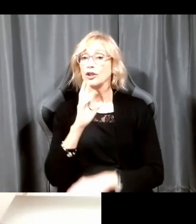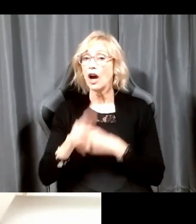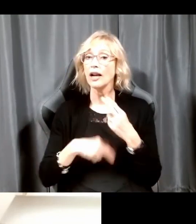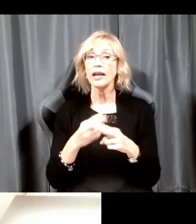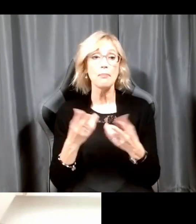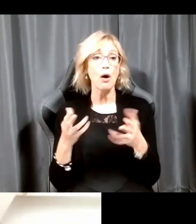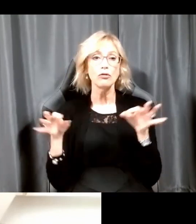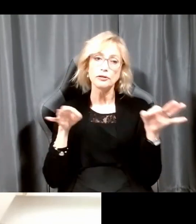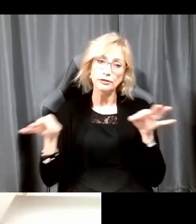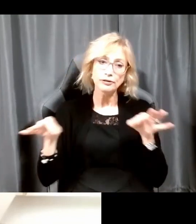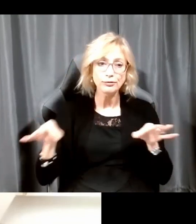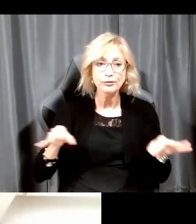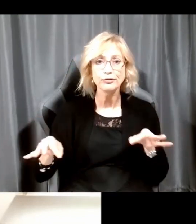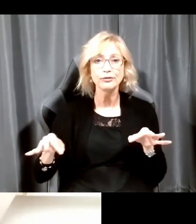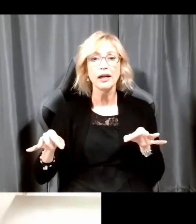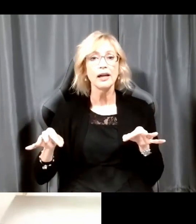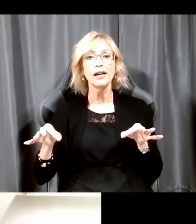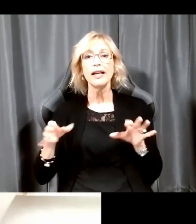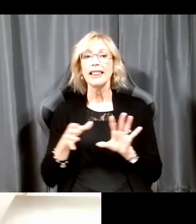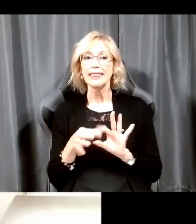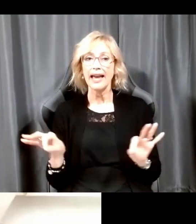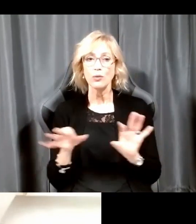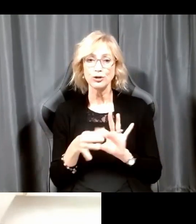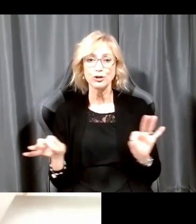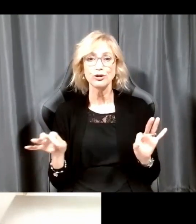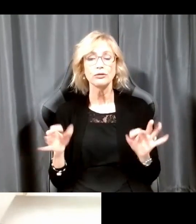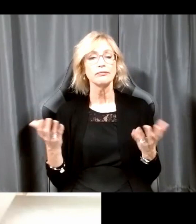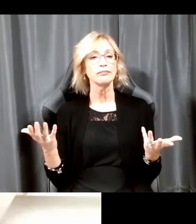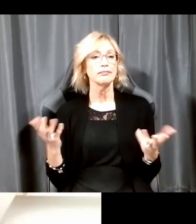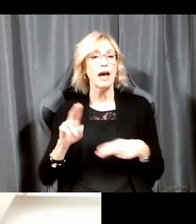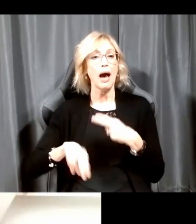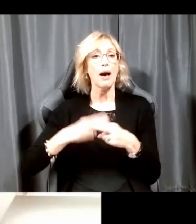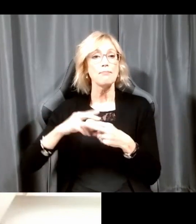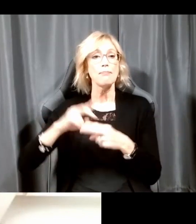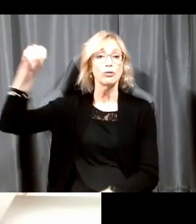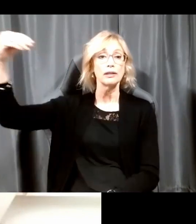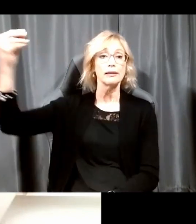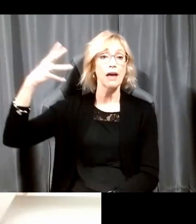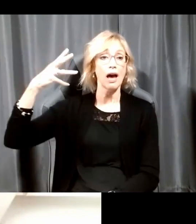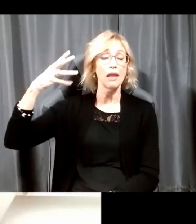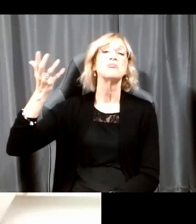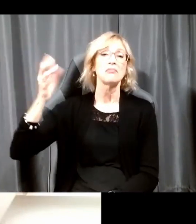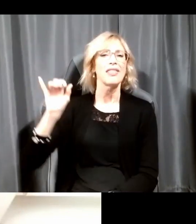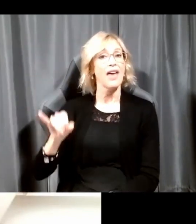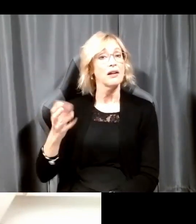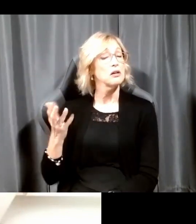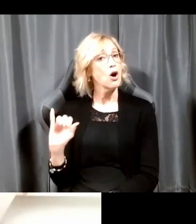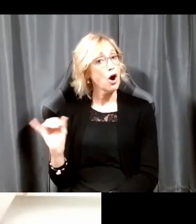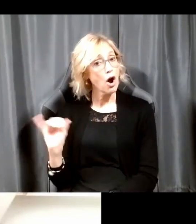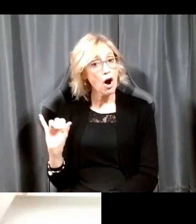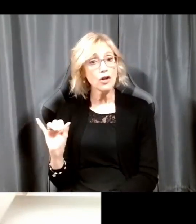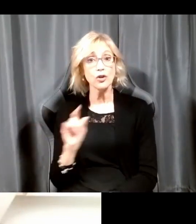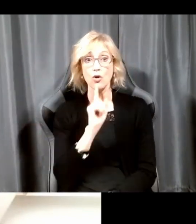them descriptive language about the sun, things like that. You can also take